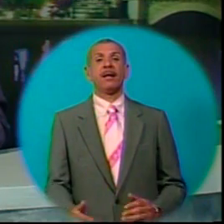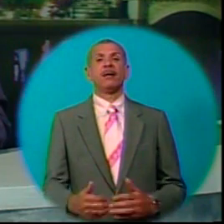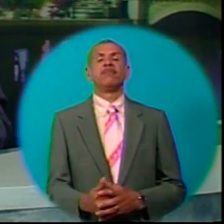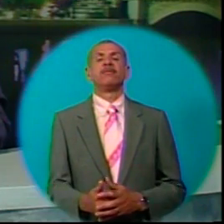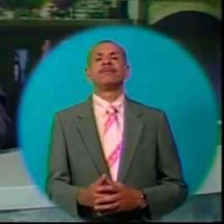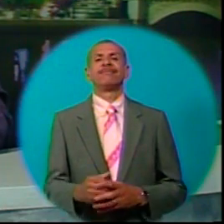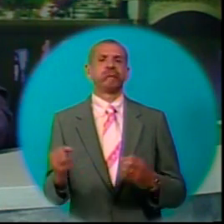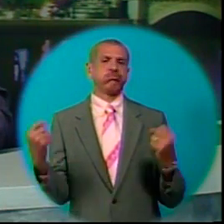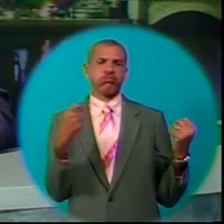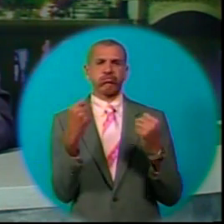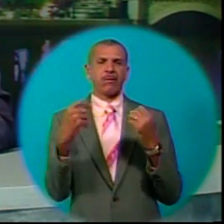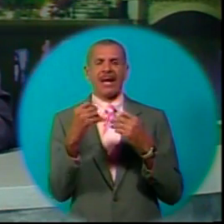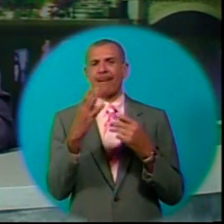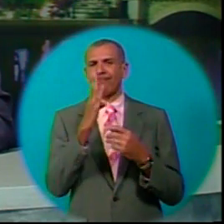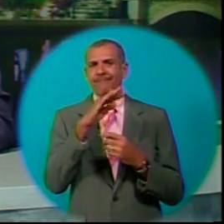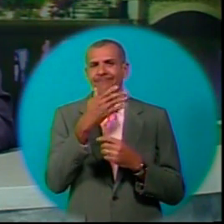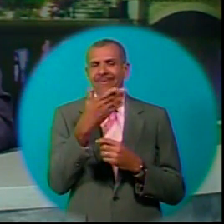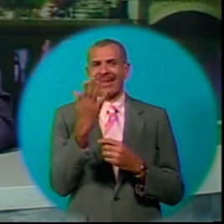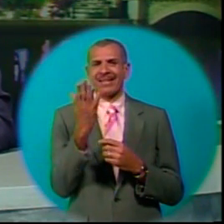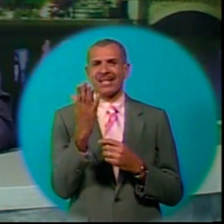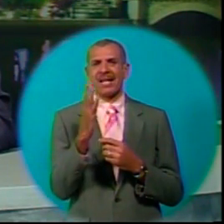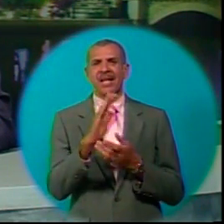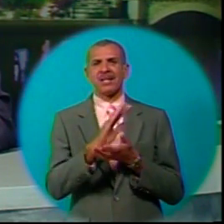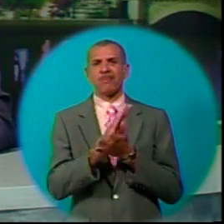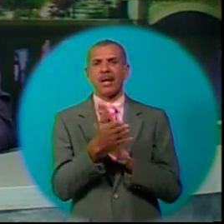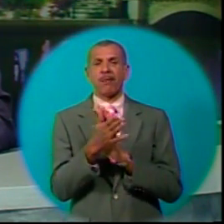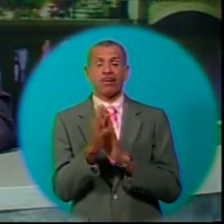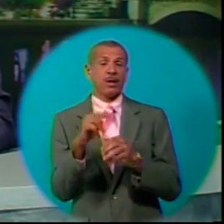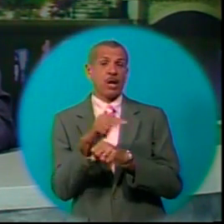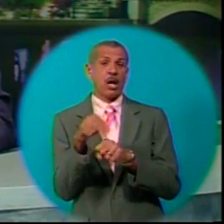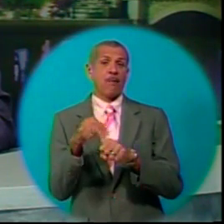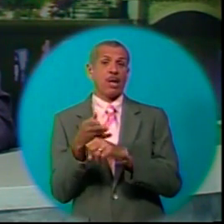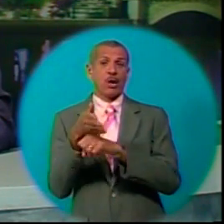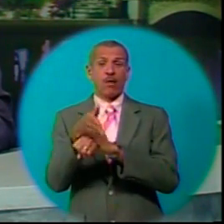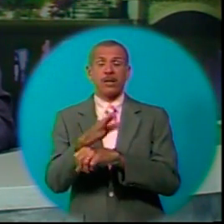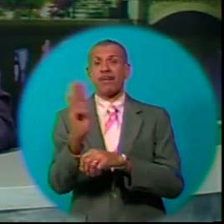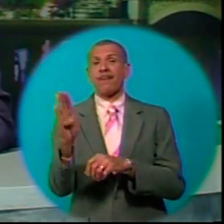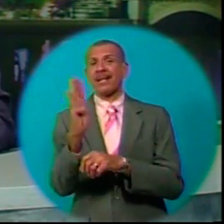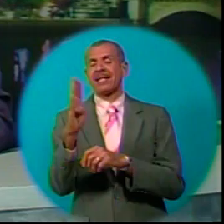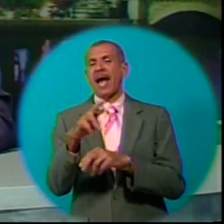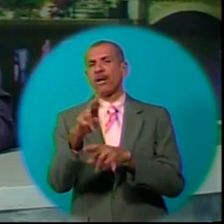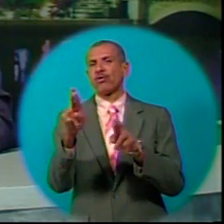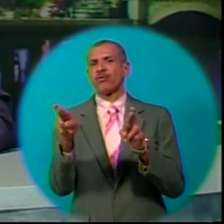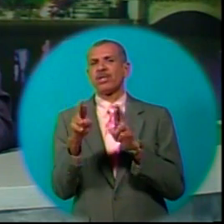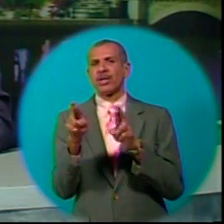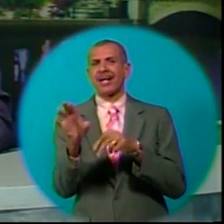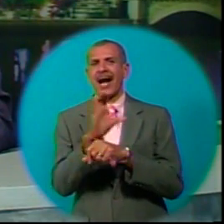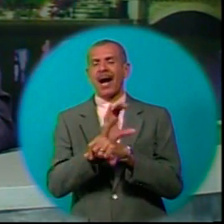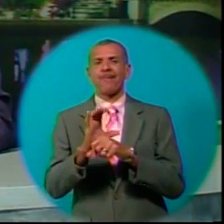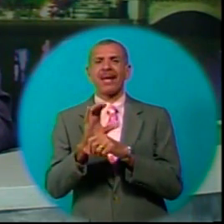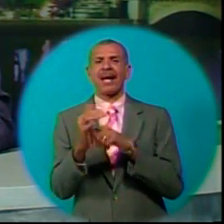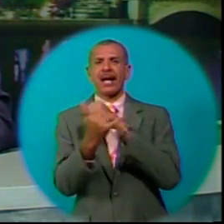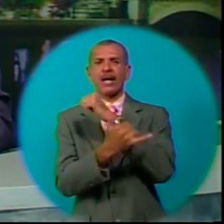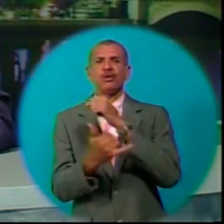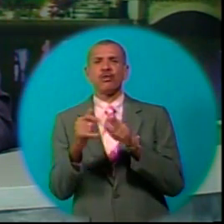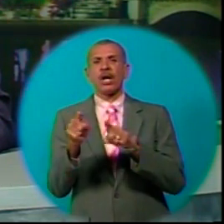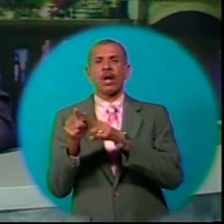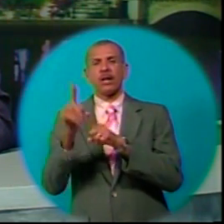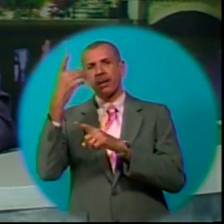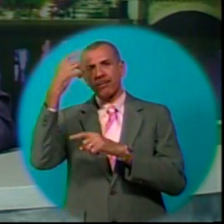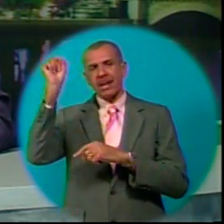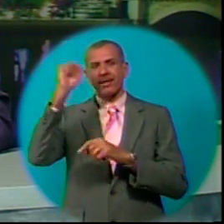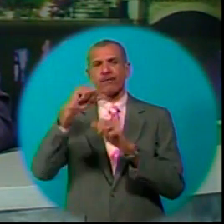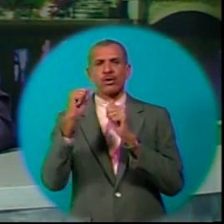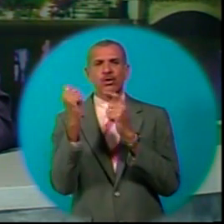Increasing violence and violent crime are becoming a common feature across Barbados and the region. Caribbean countries, according to the president of